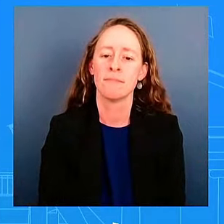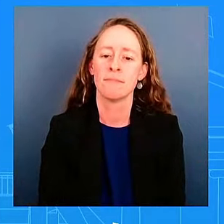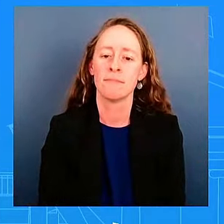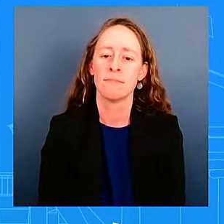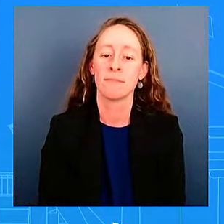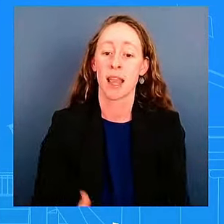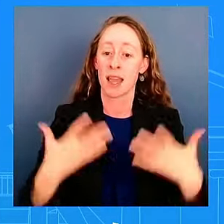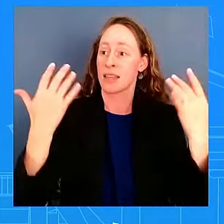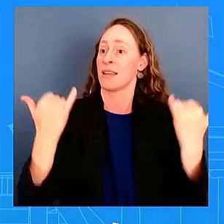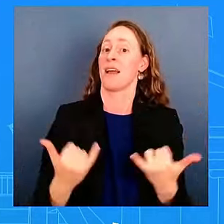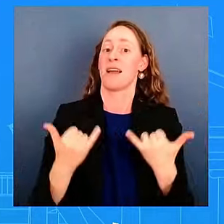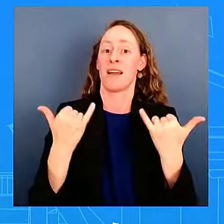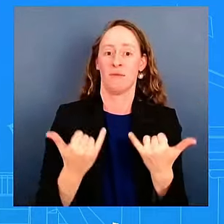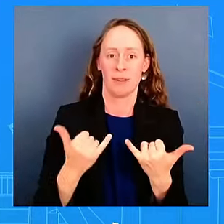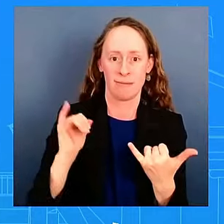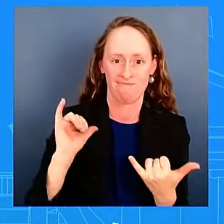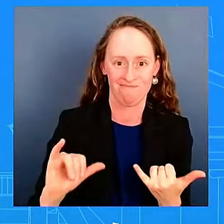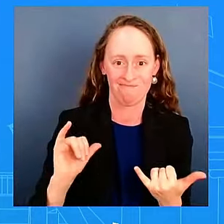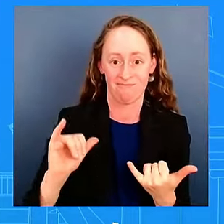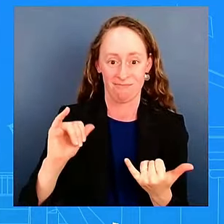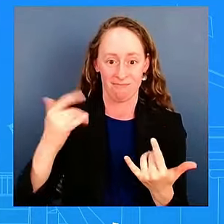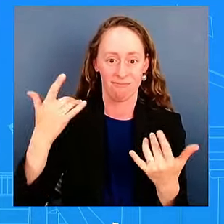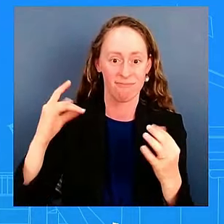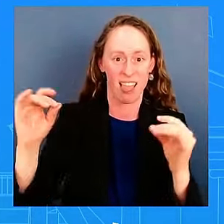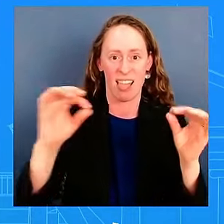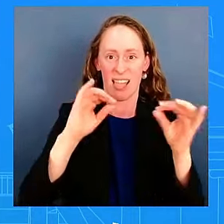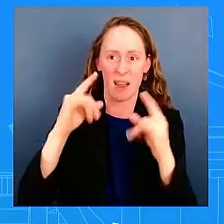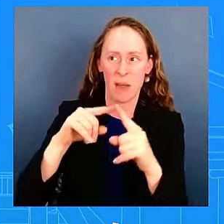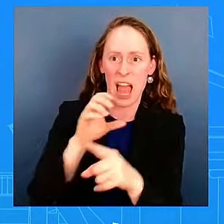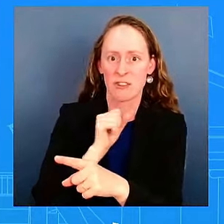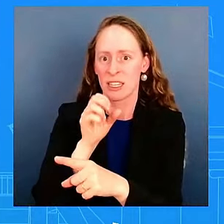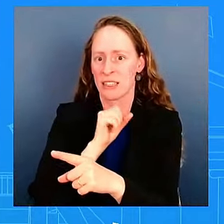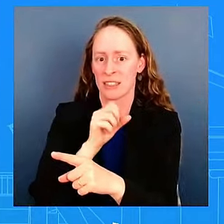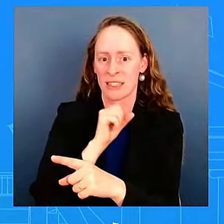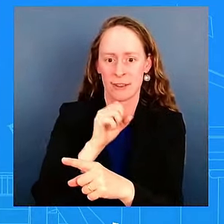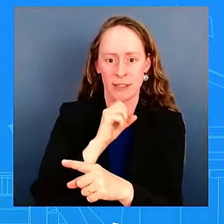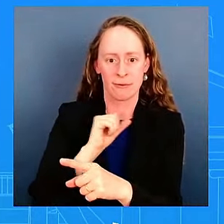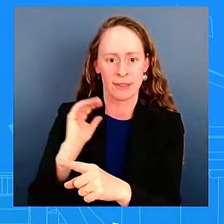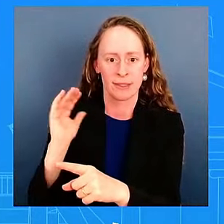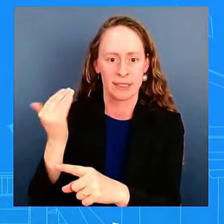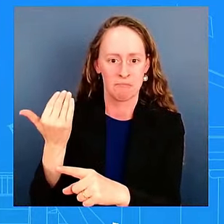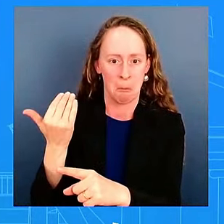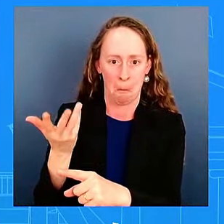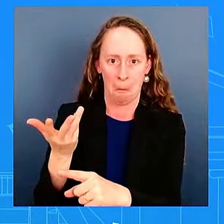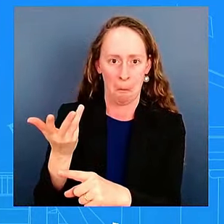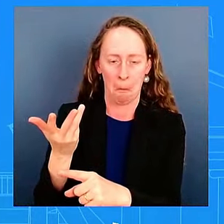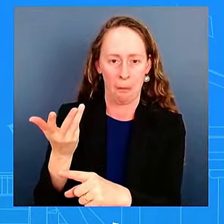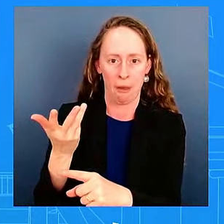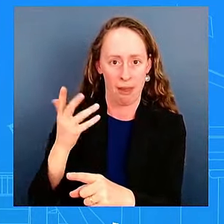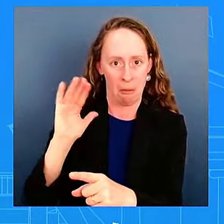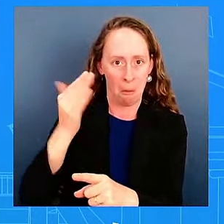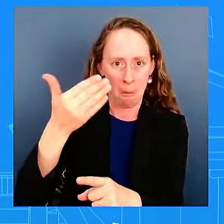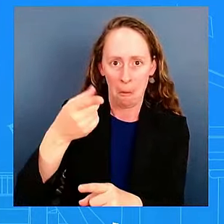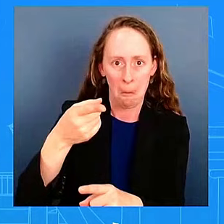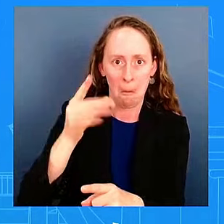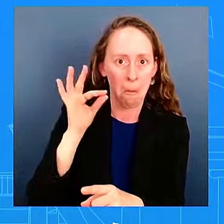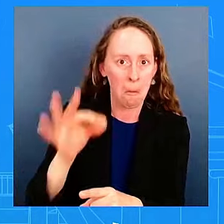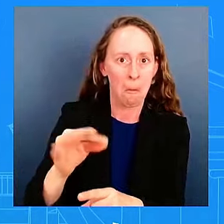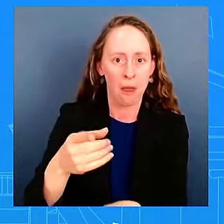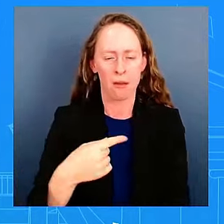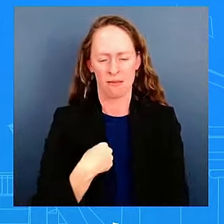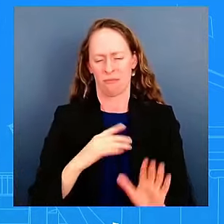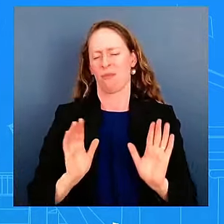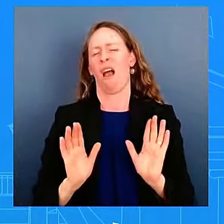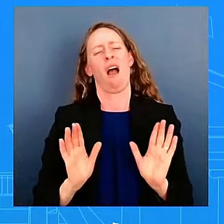going to continue doing what he's been doing for the past couple weeks, for the past 3.5 years, which is going out there, engaging, talking directly to the American